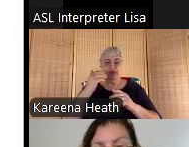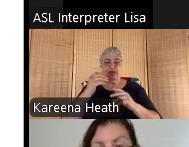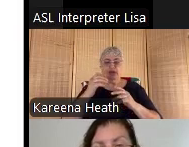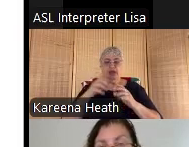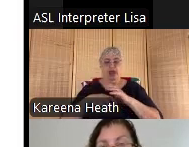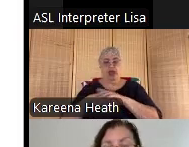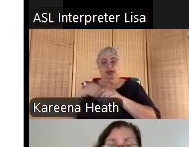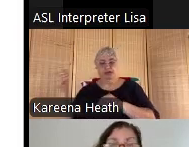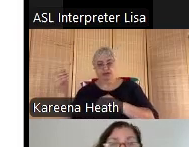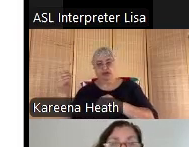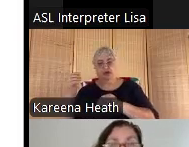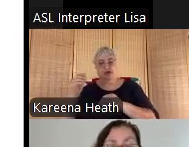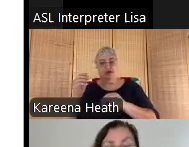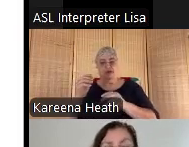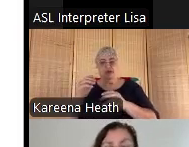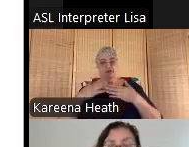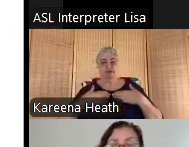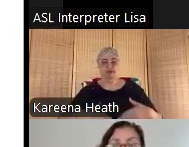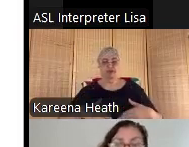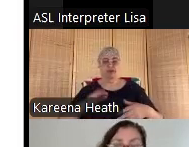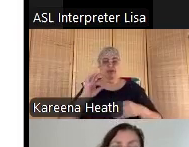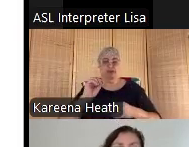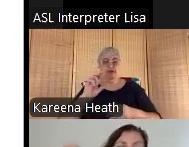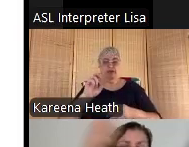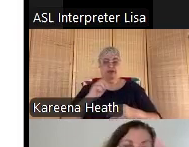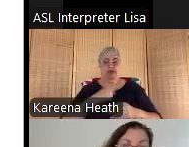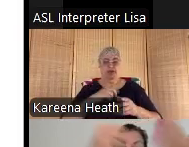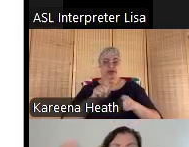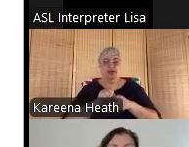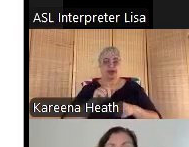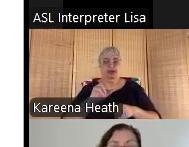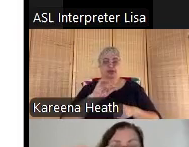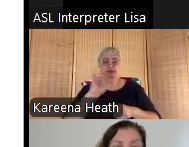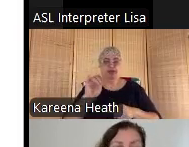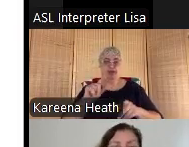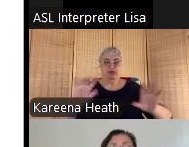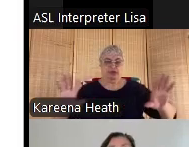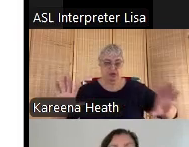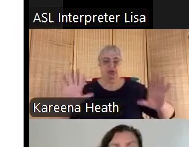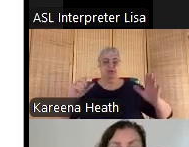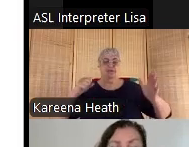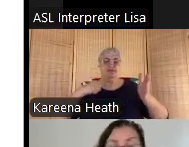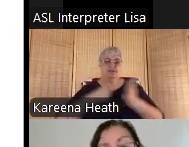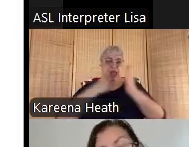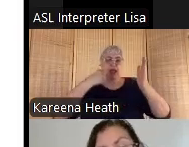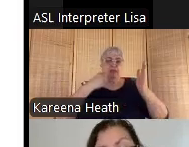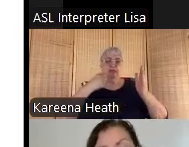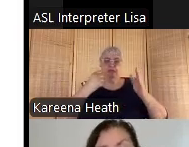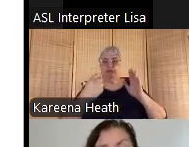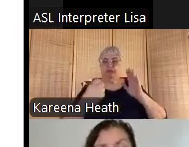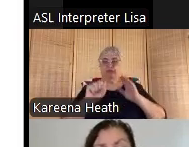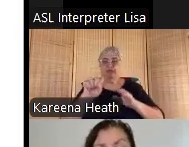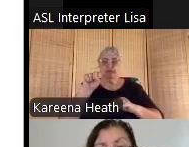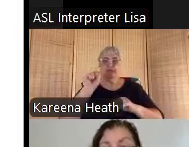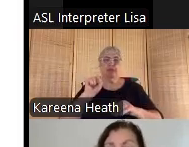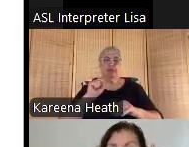external physical force. I often describe to audiences it's that jolt, that front and back motion that